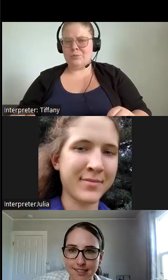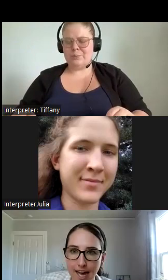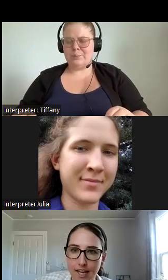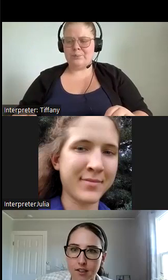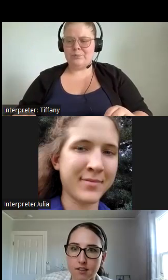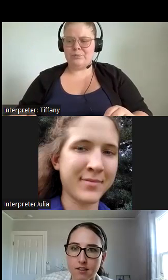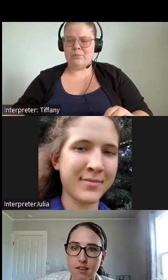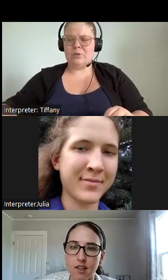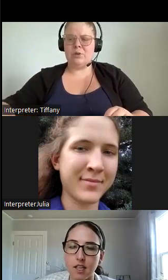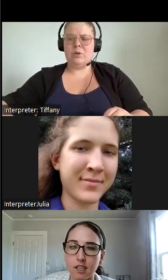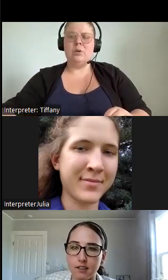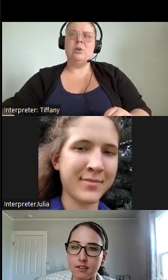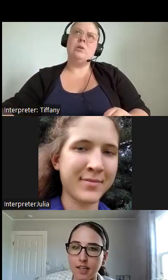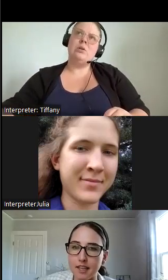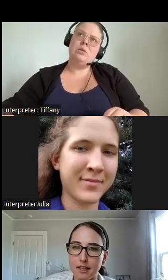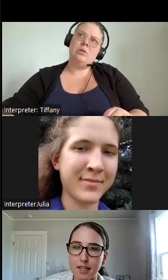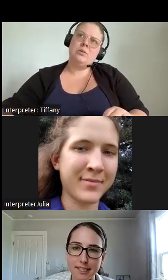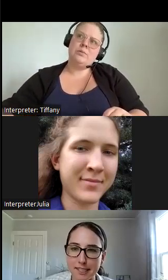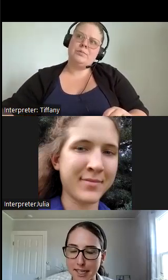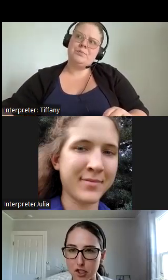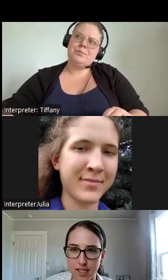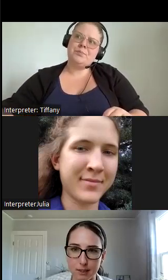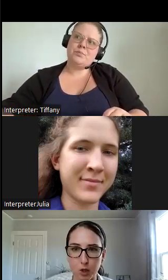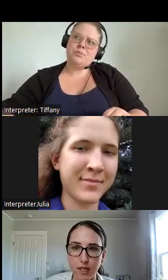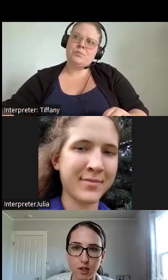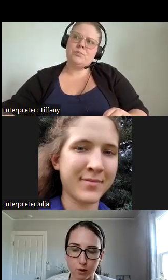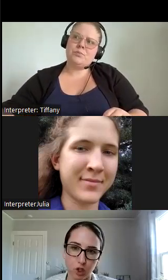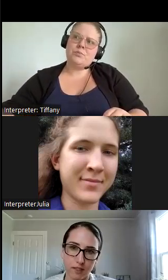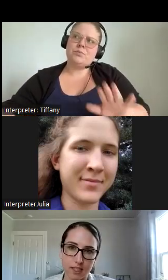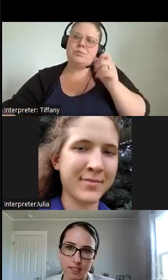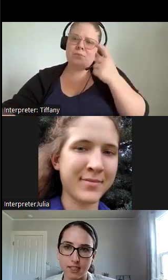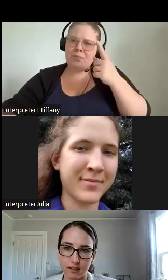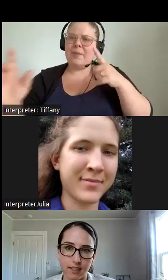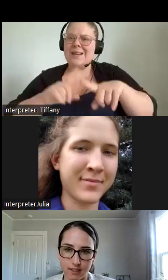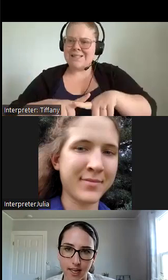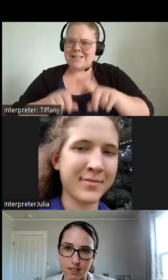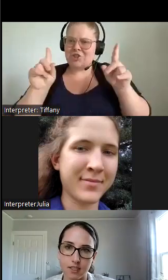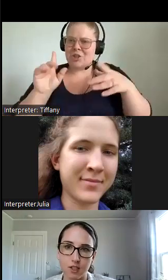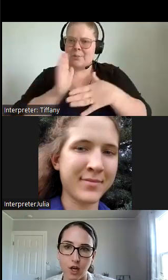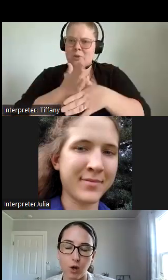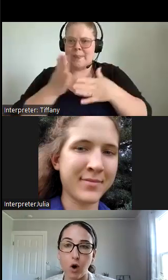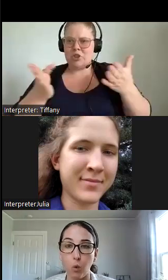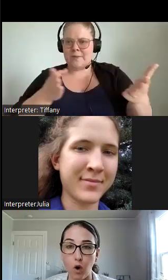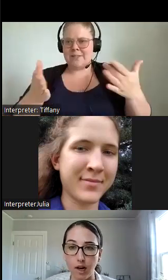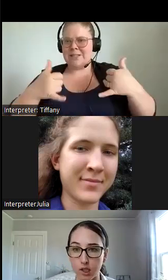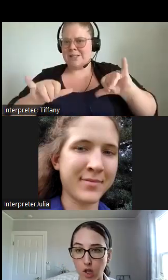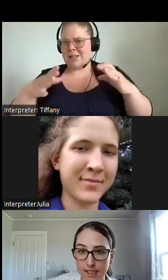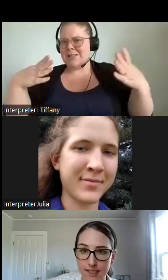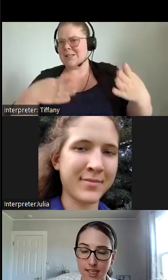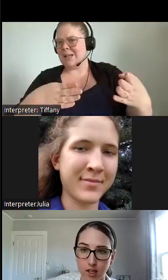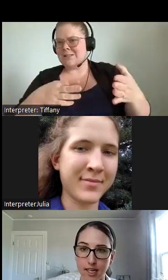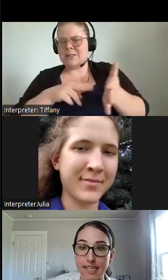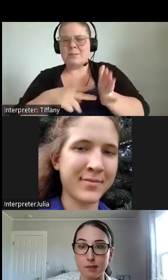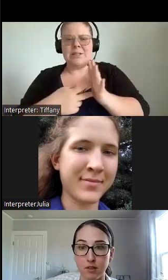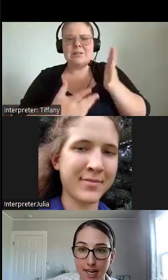That said, the distinctions between those services still exist. And so a walk-in